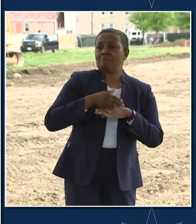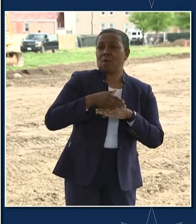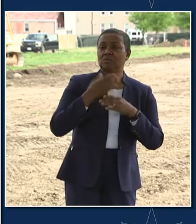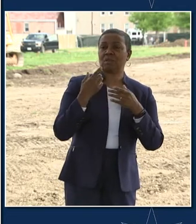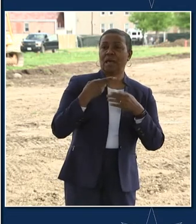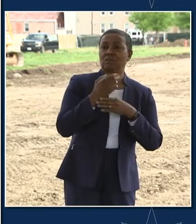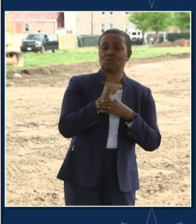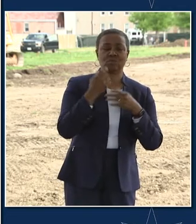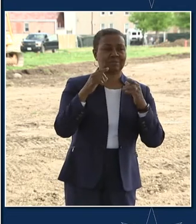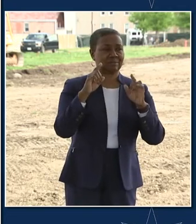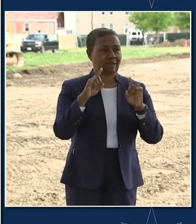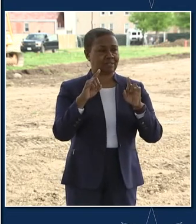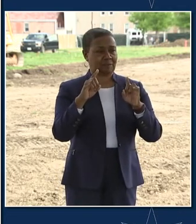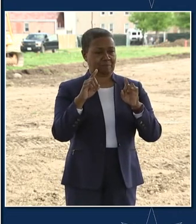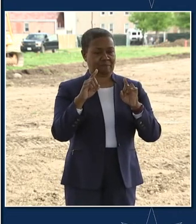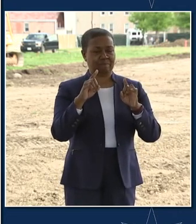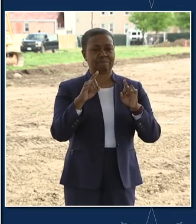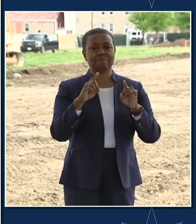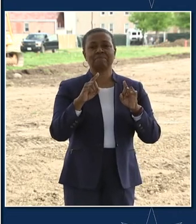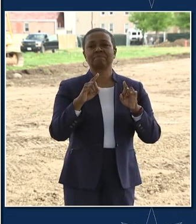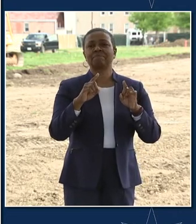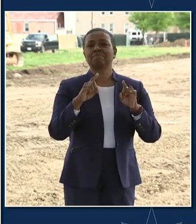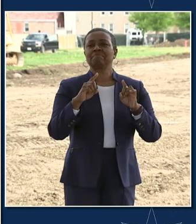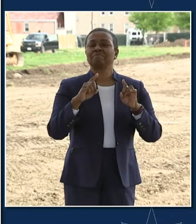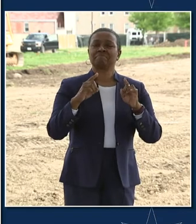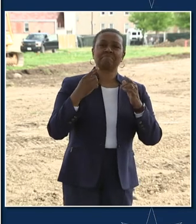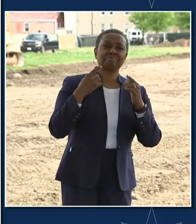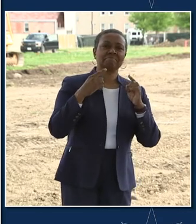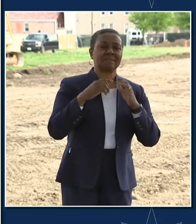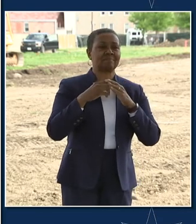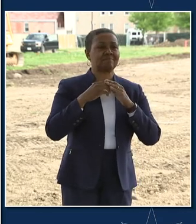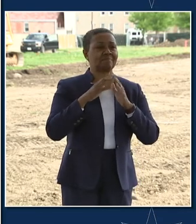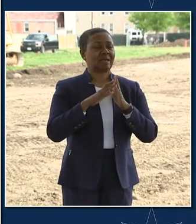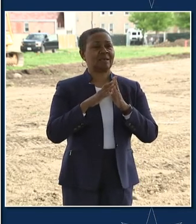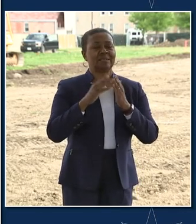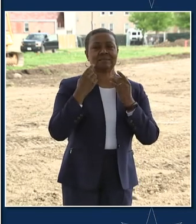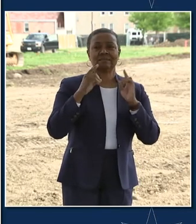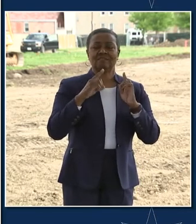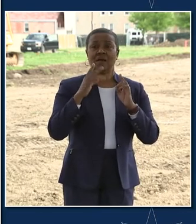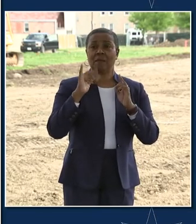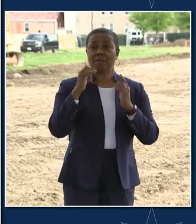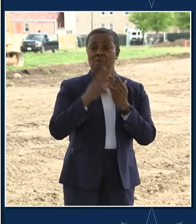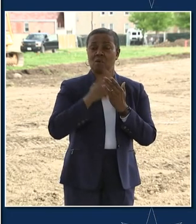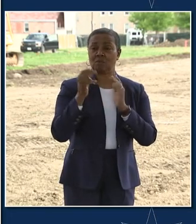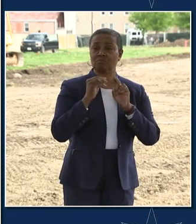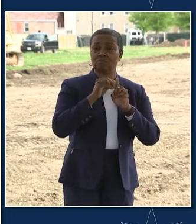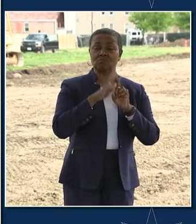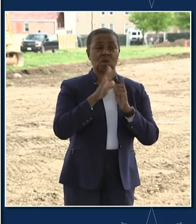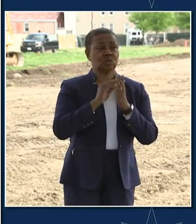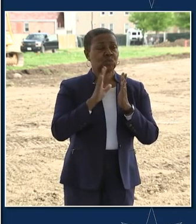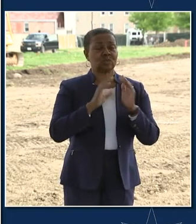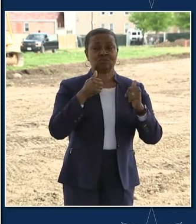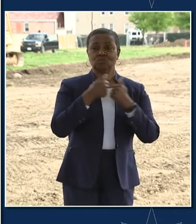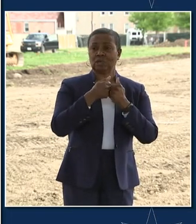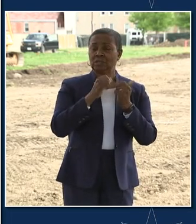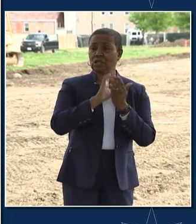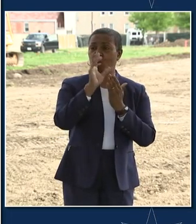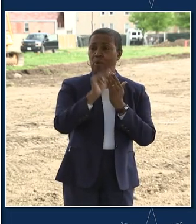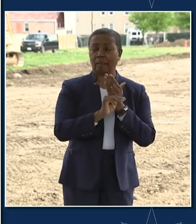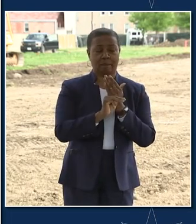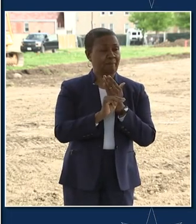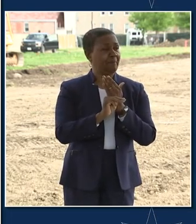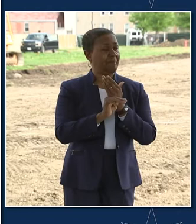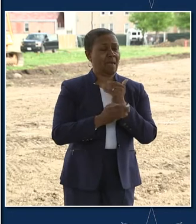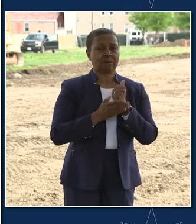success. We've launched an extremely successful IB program that exposes our students to challenging curricula